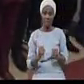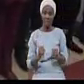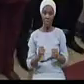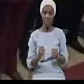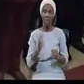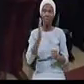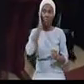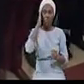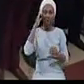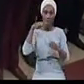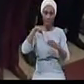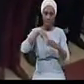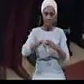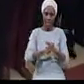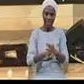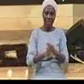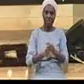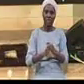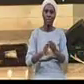penetrating your life,